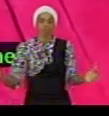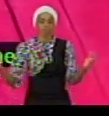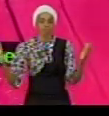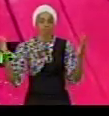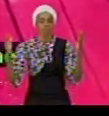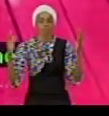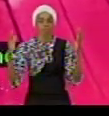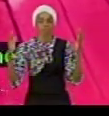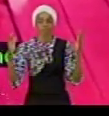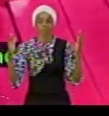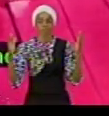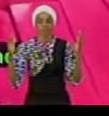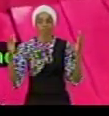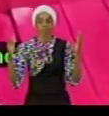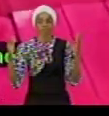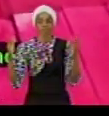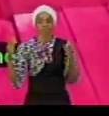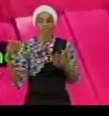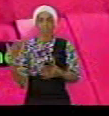there is